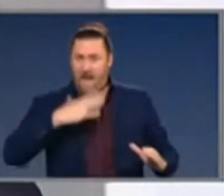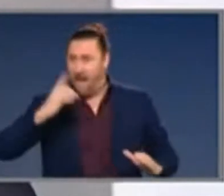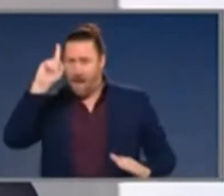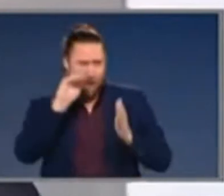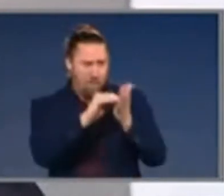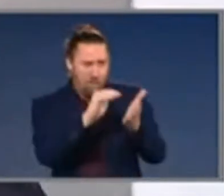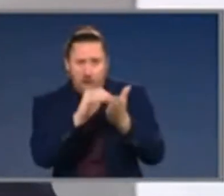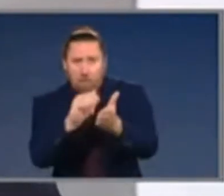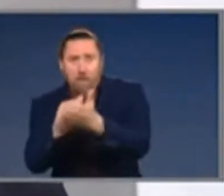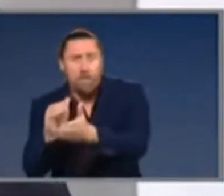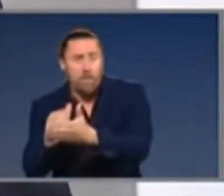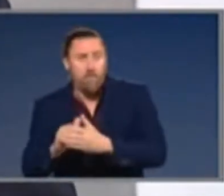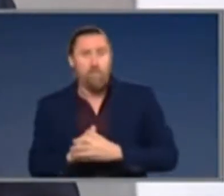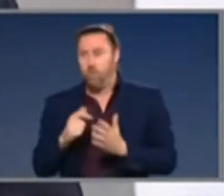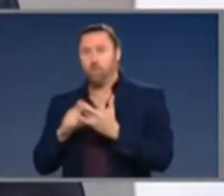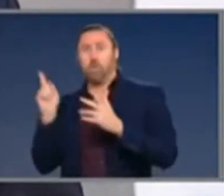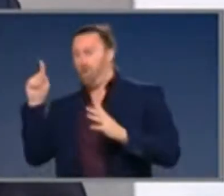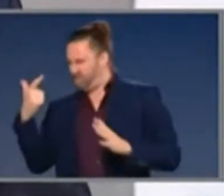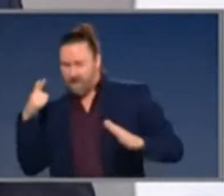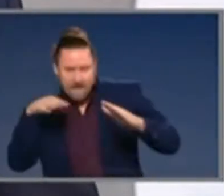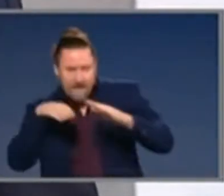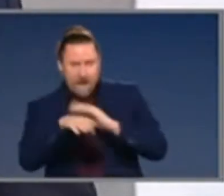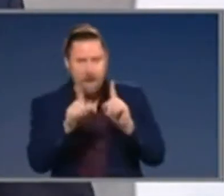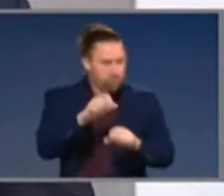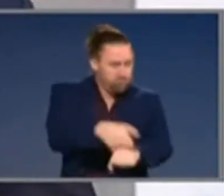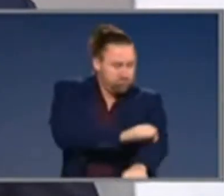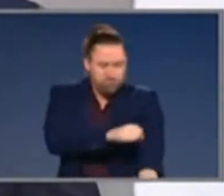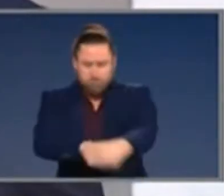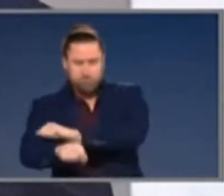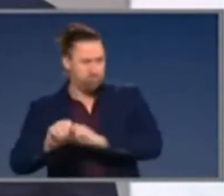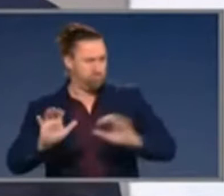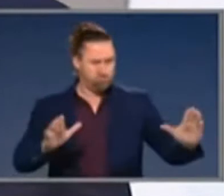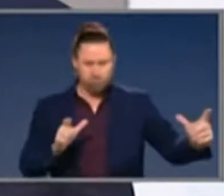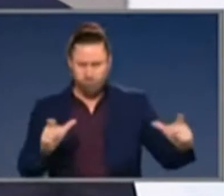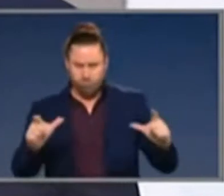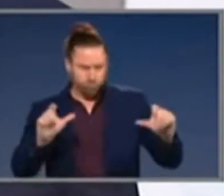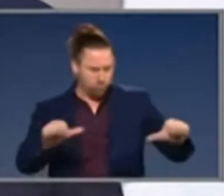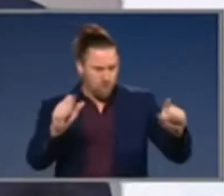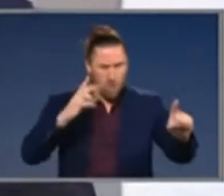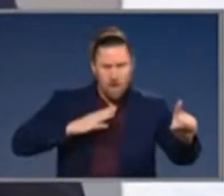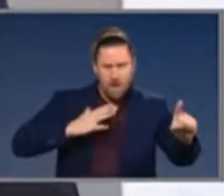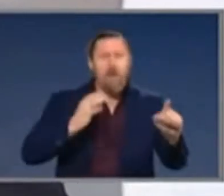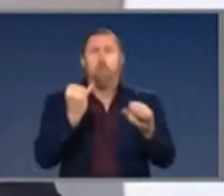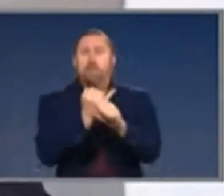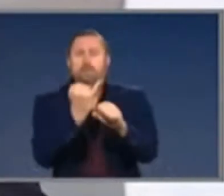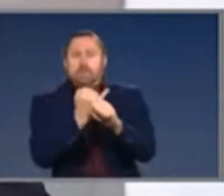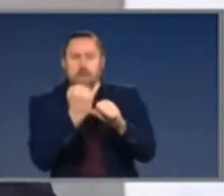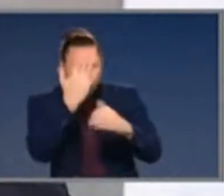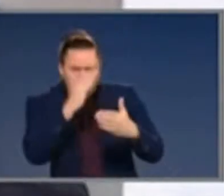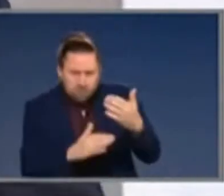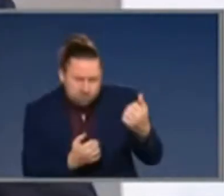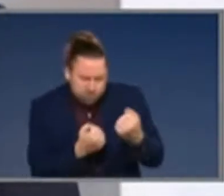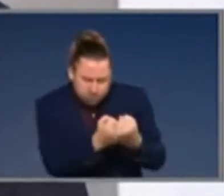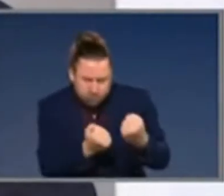need, and to stabilise the situation and to provide not just the medical and clinical